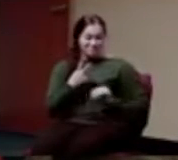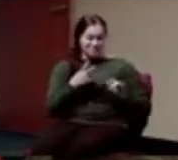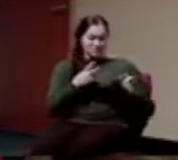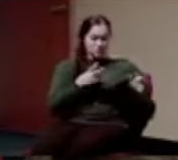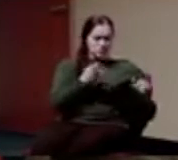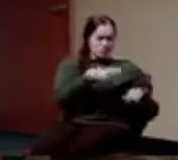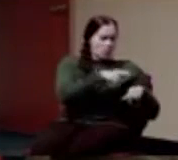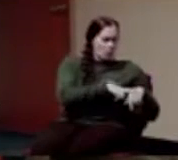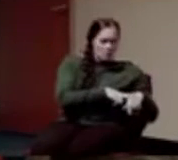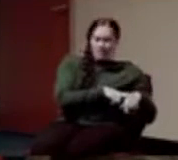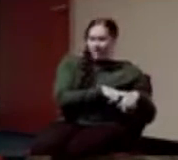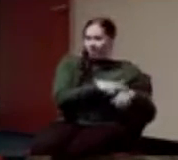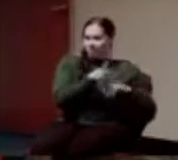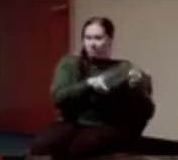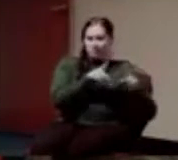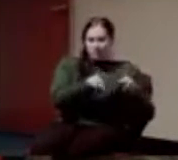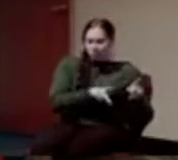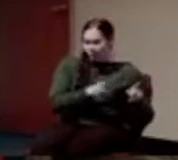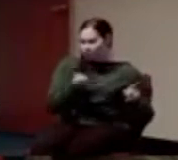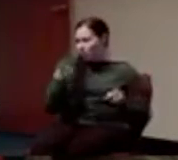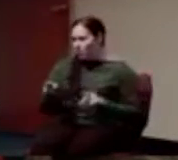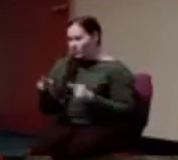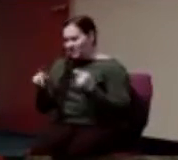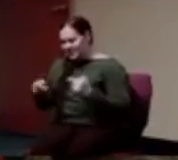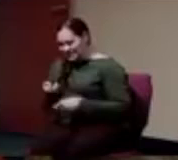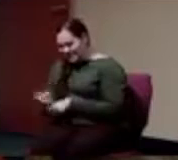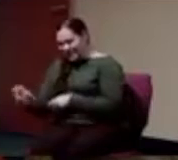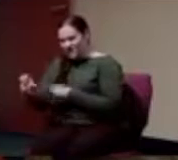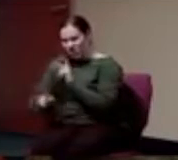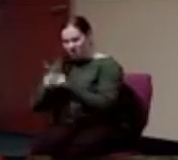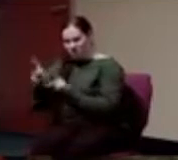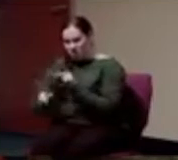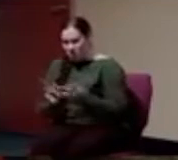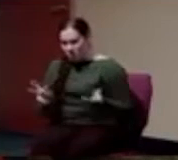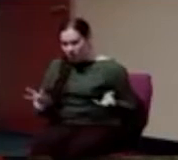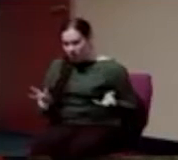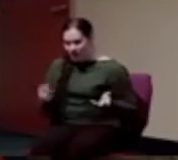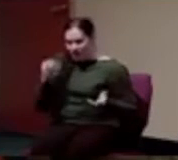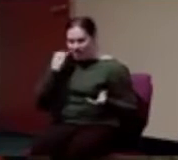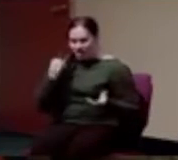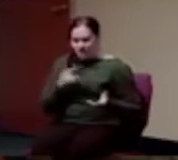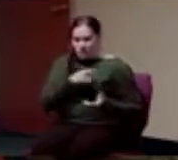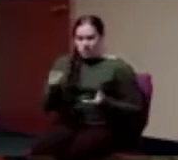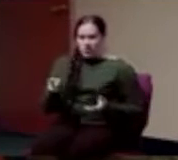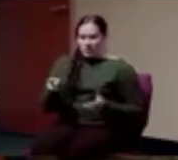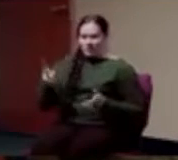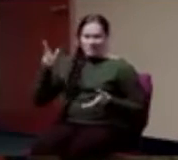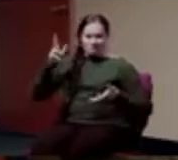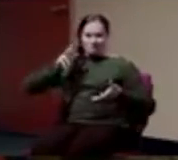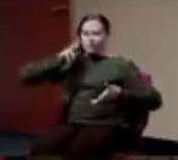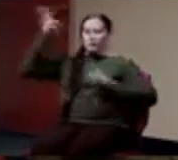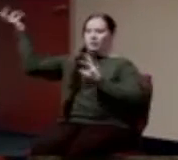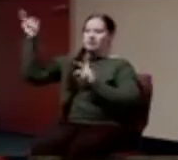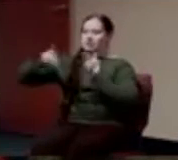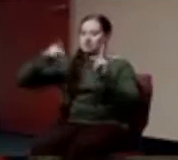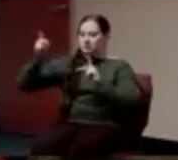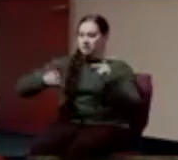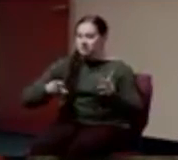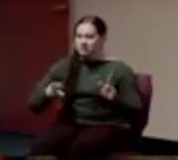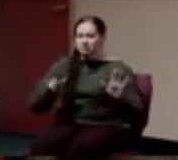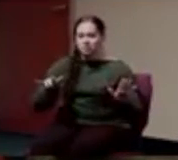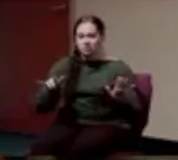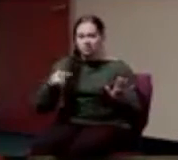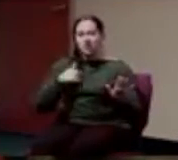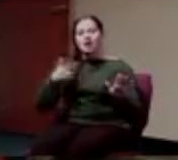Jesus when you're in line at Chick-fil-A and when you're the crazy person behind the counter at Chick-fil-A just yelling at people. And I want to talk to the people who just believe in Jesus just